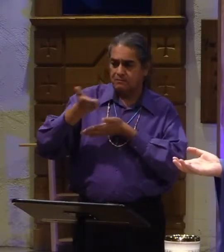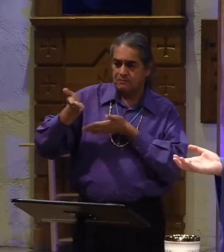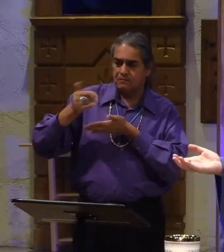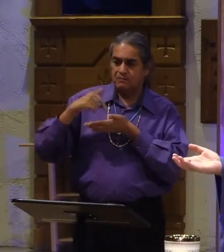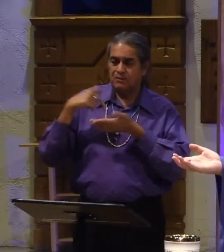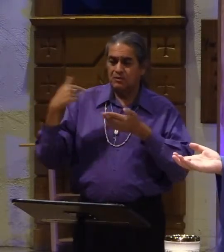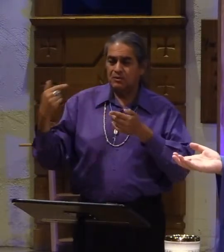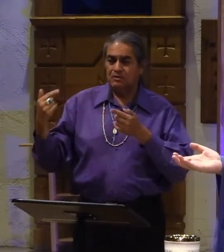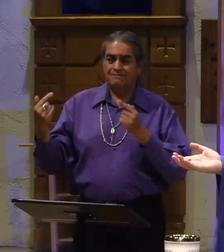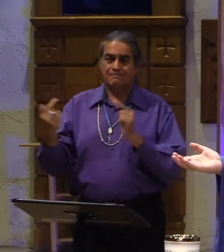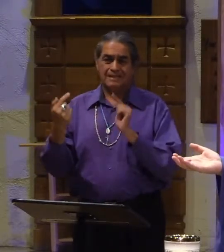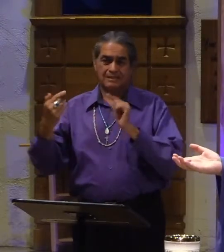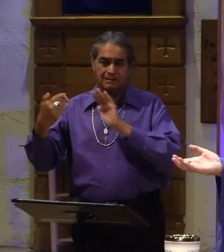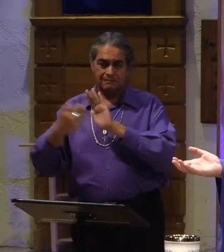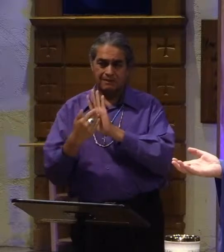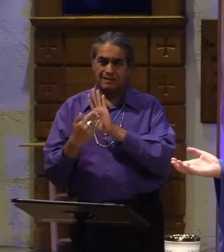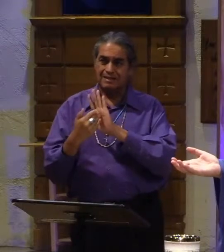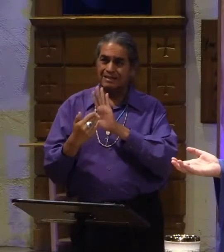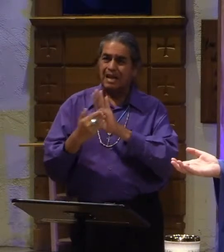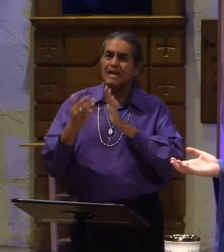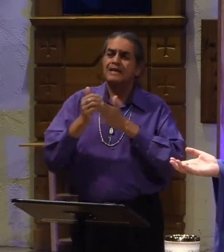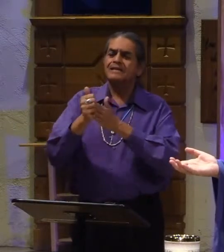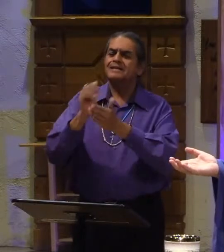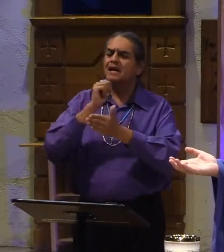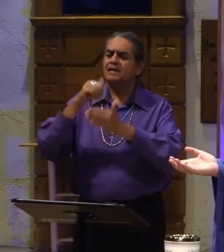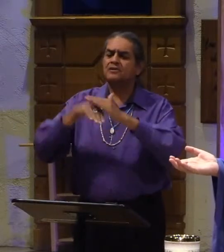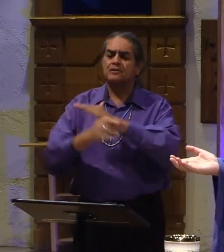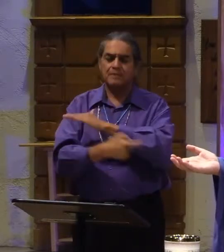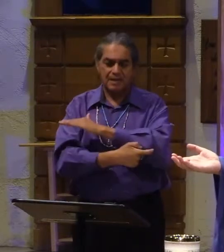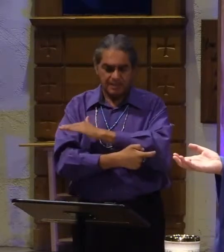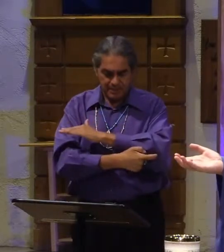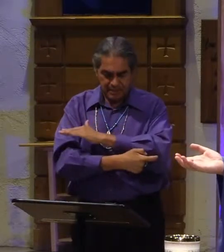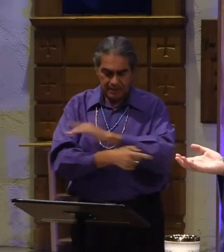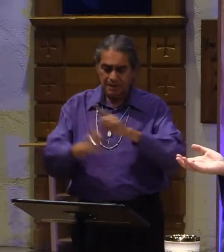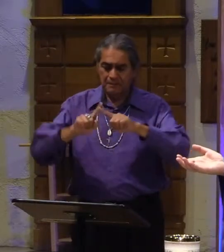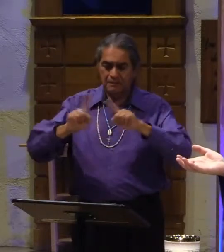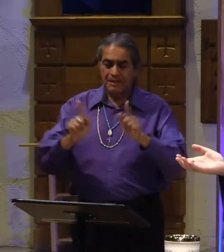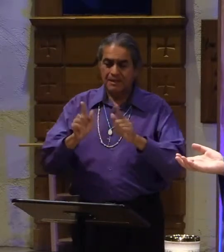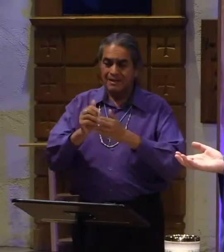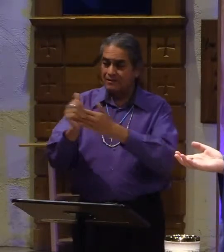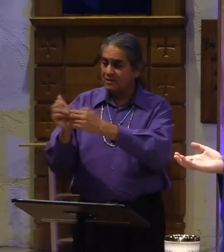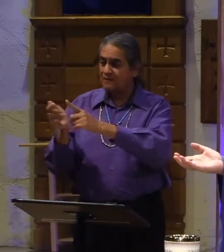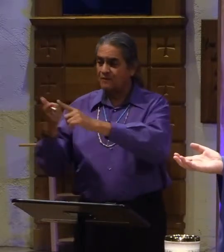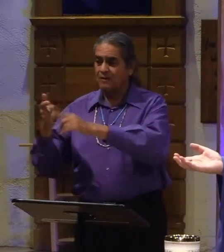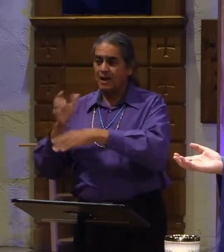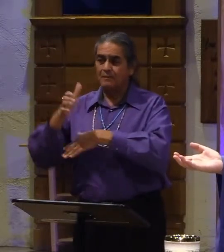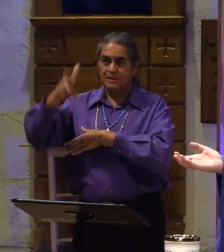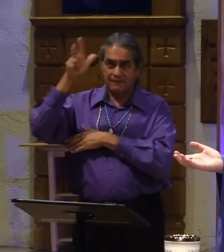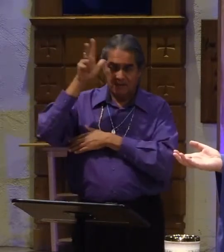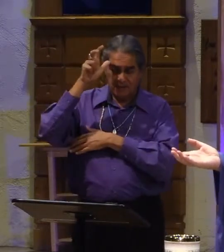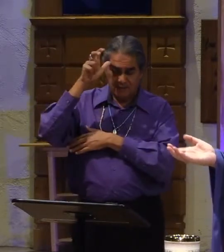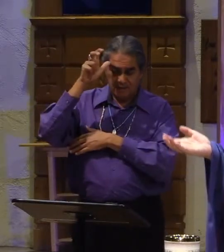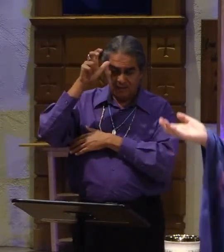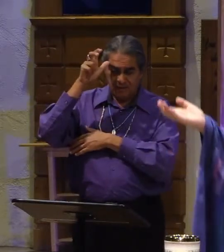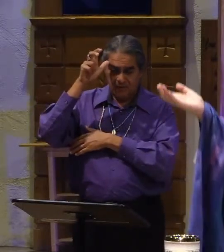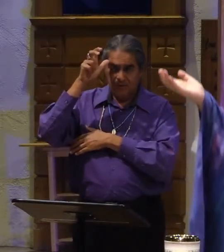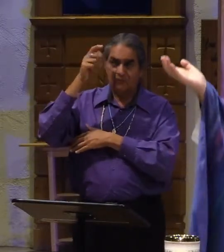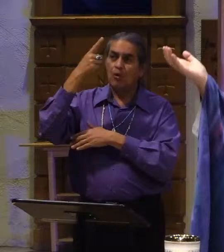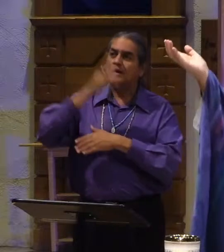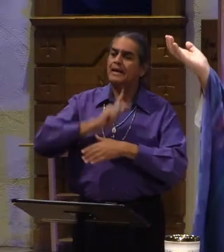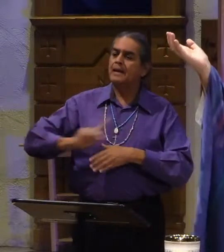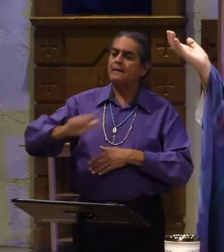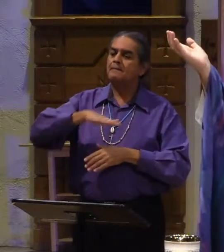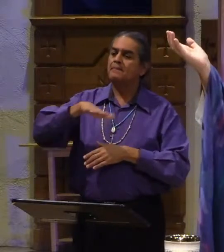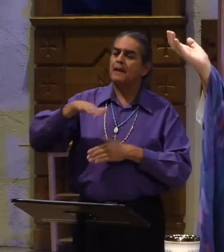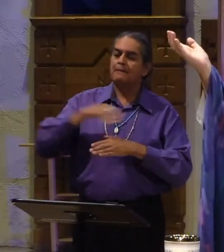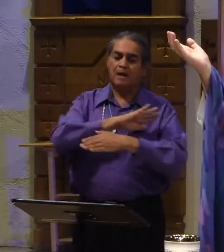who trespass against us. And lead us not into temptation, but deliver us from evil. For the kingdom,